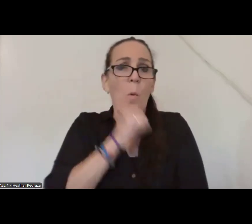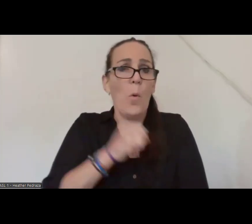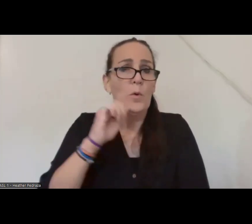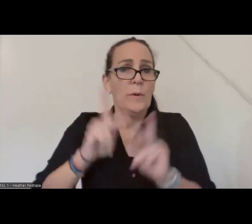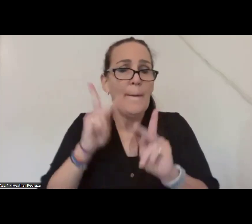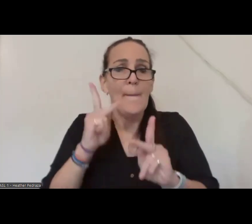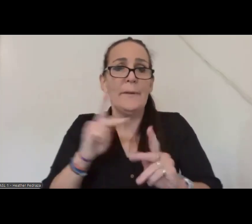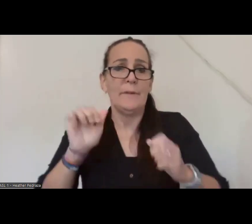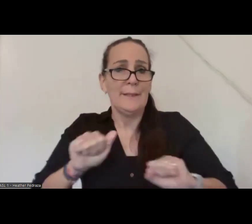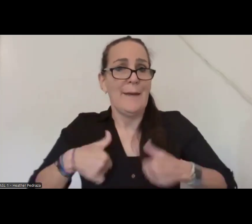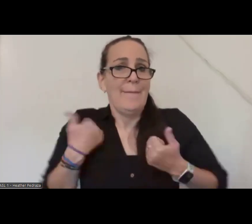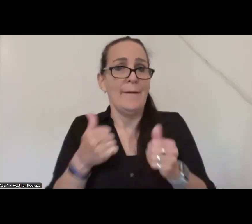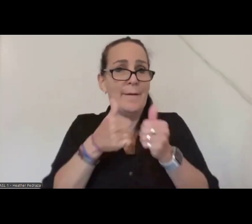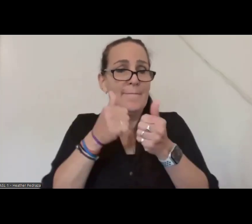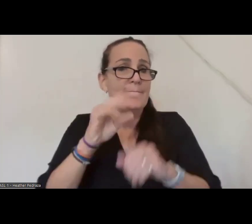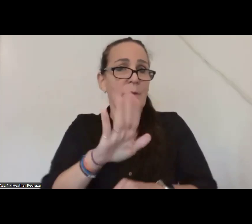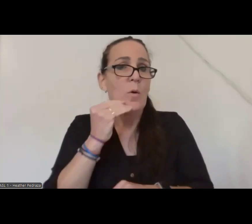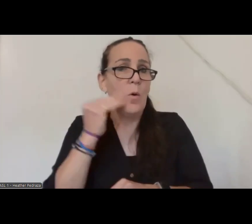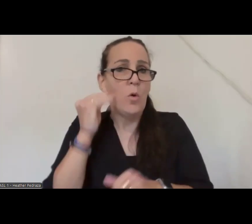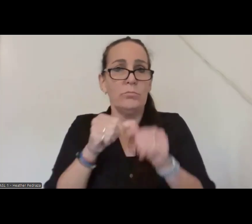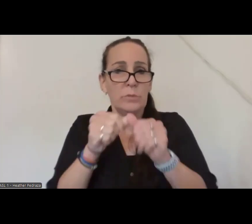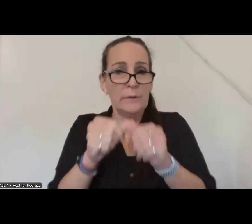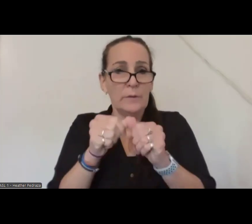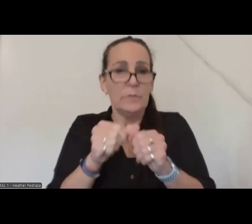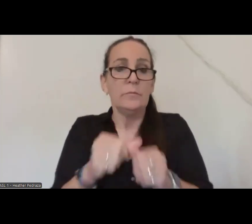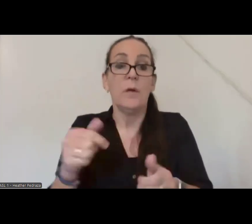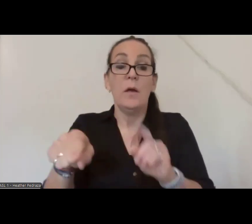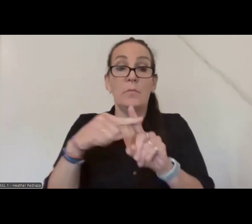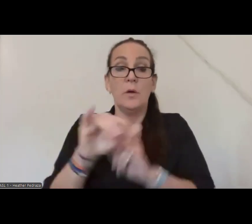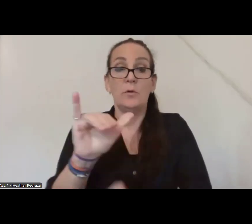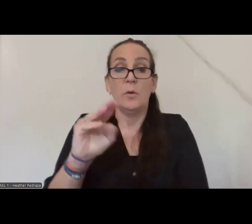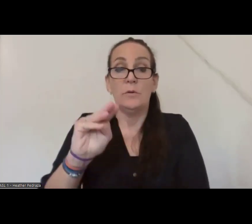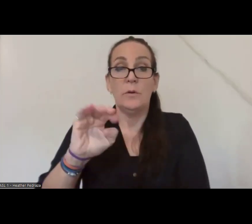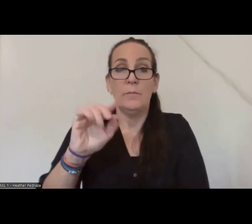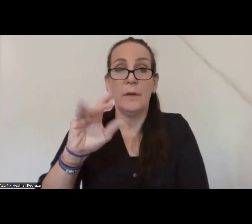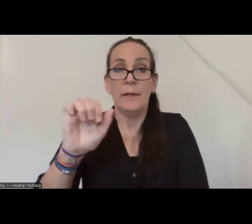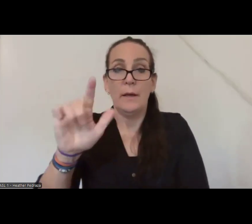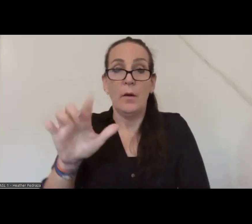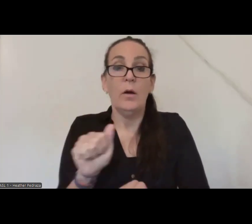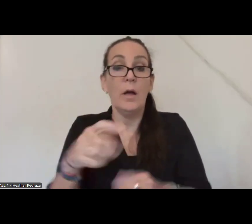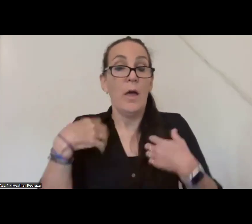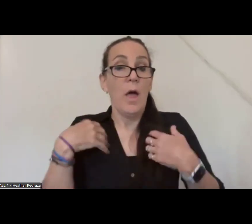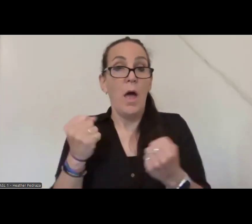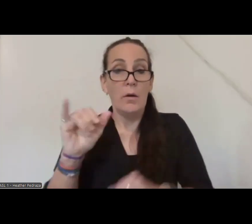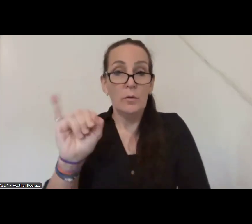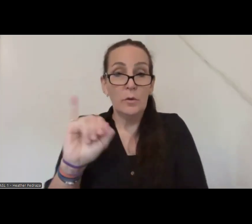Expanding Medi-Cal health insurance coverage through CalAIM partnerships with our managed care plans and local